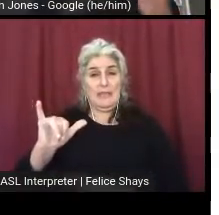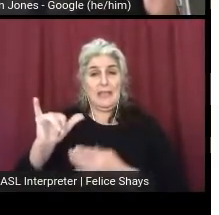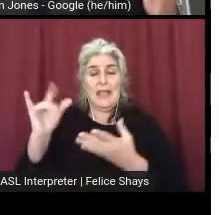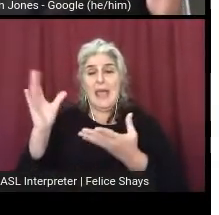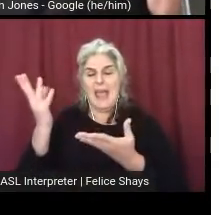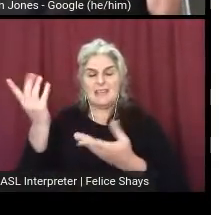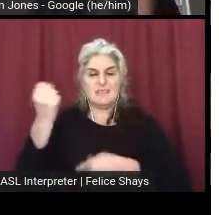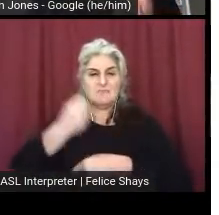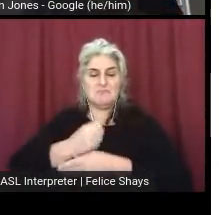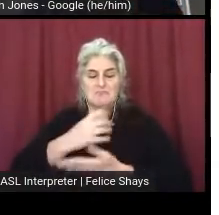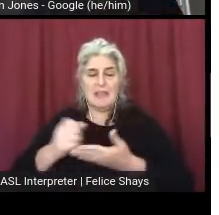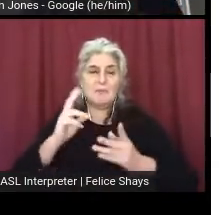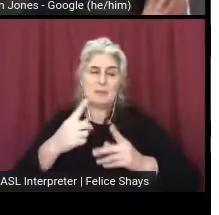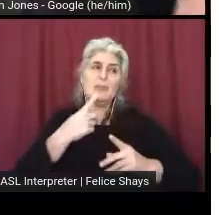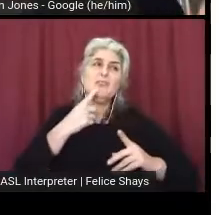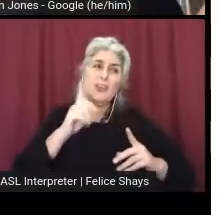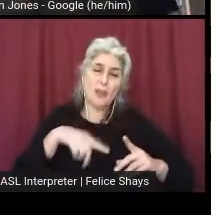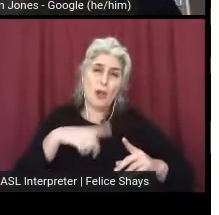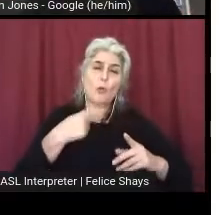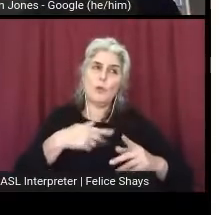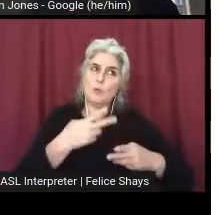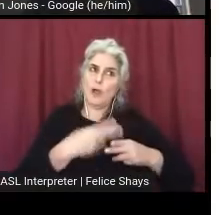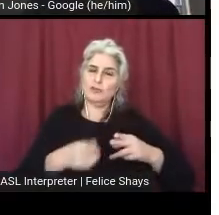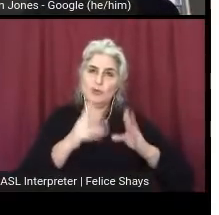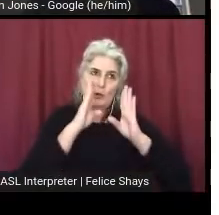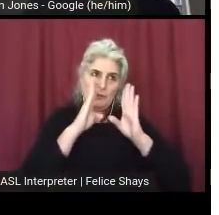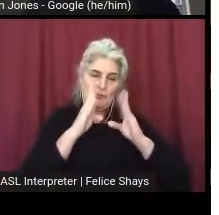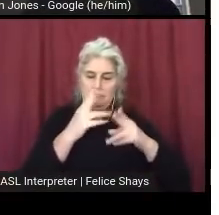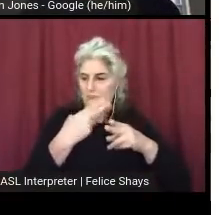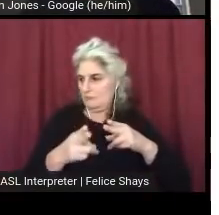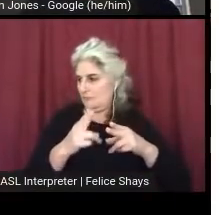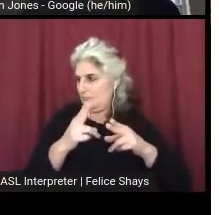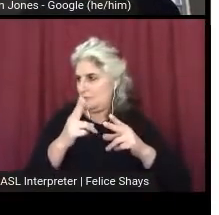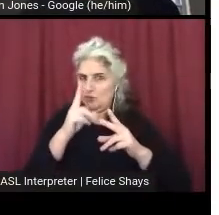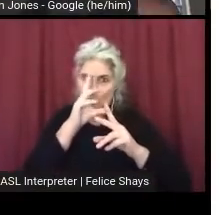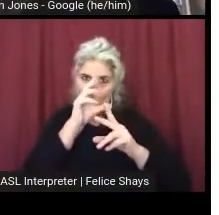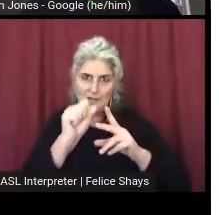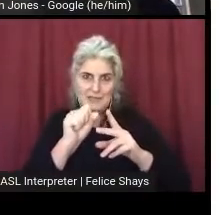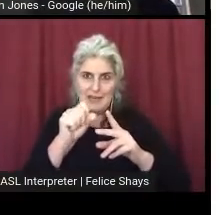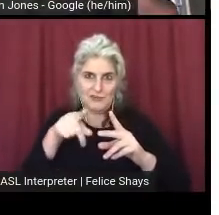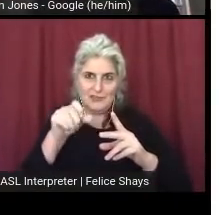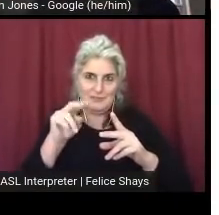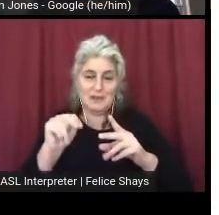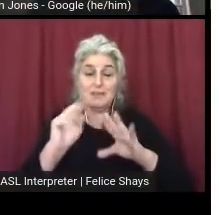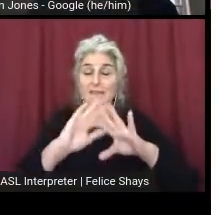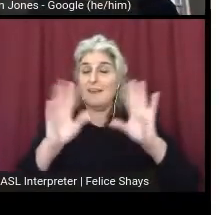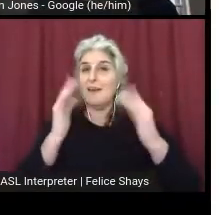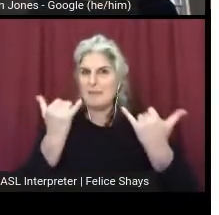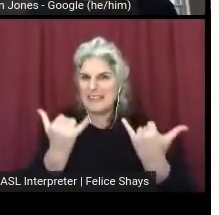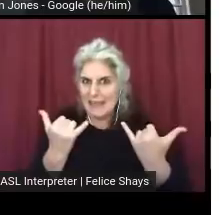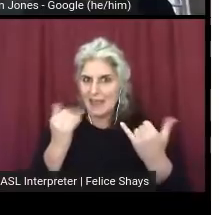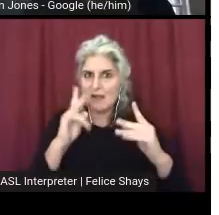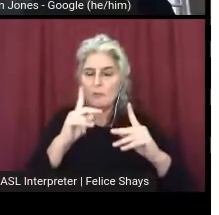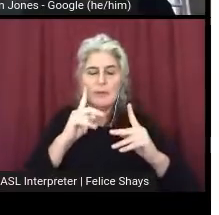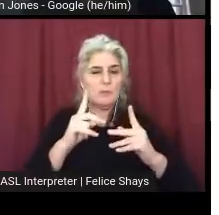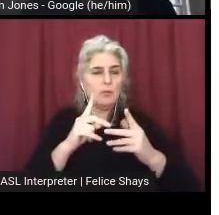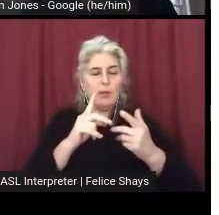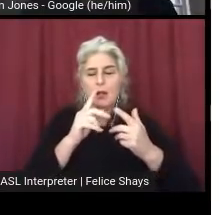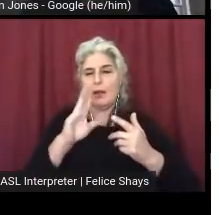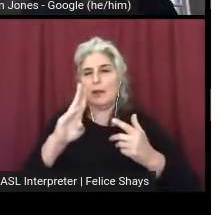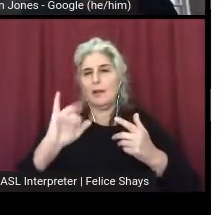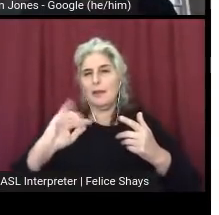and we want the short content. On the other hand, we are in a golden age of binge watching and long form